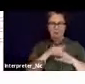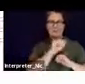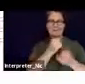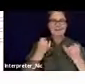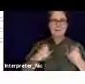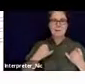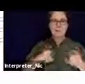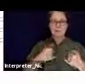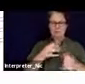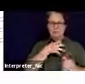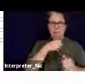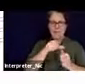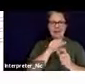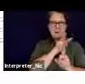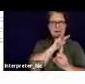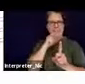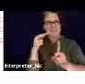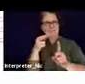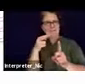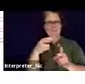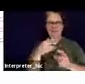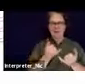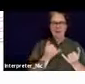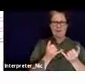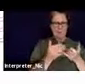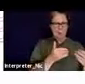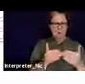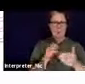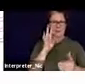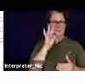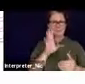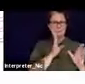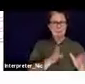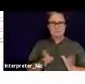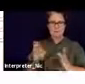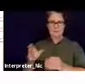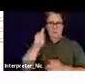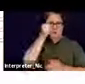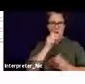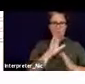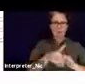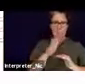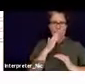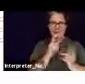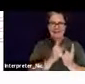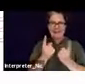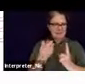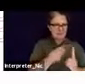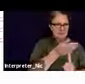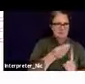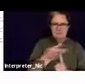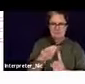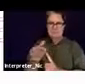sense of perspective. And he also is very organized since knowing when things need to be done by relieves and reduces his